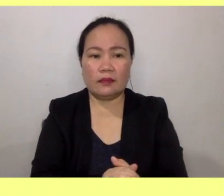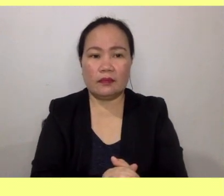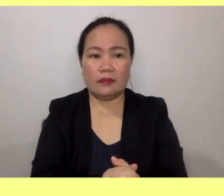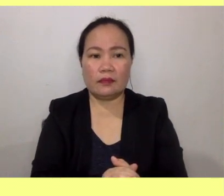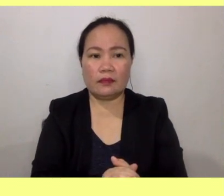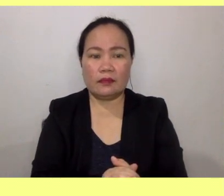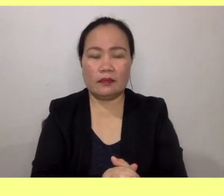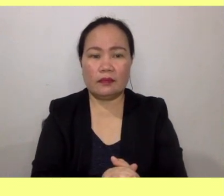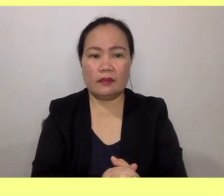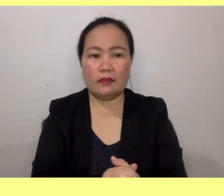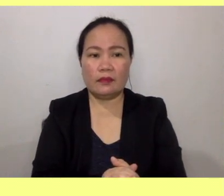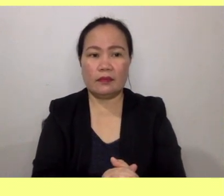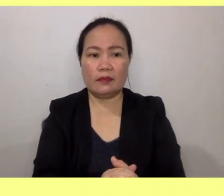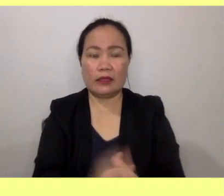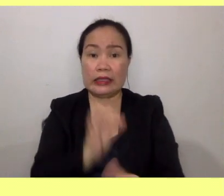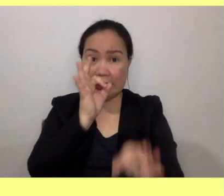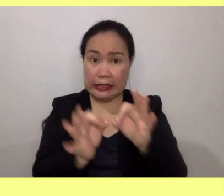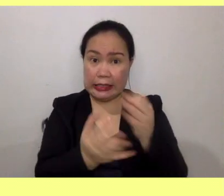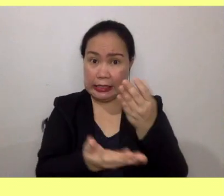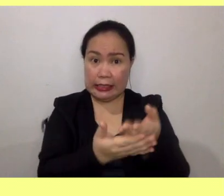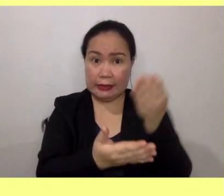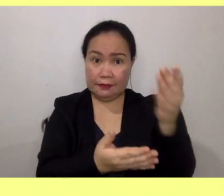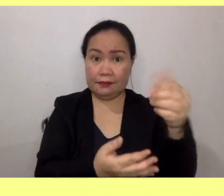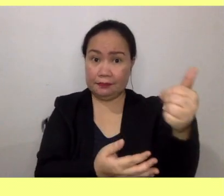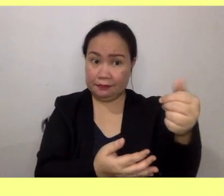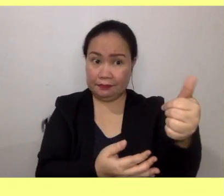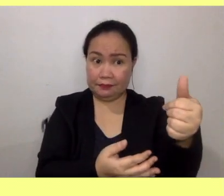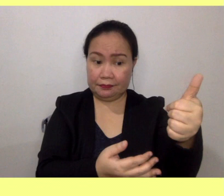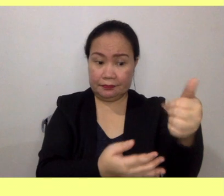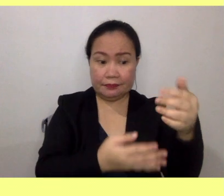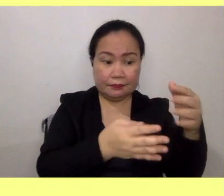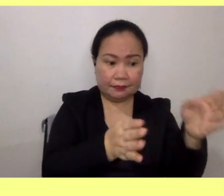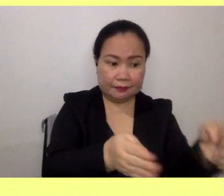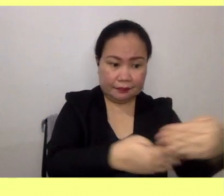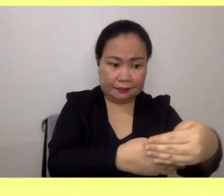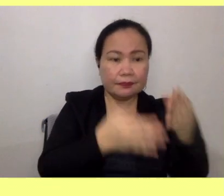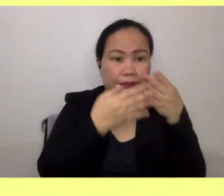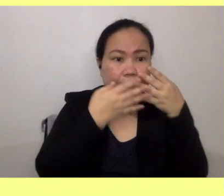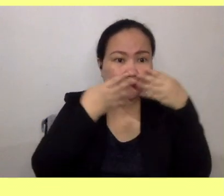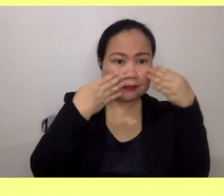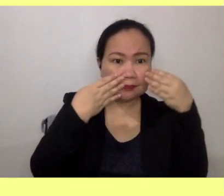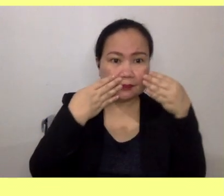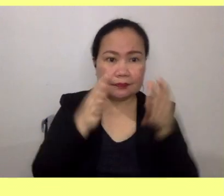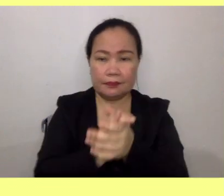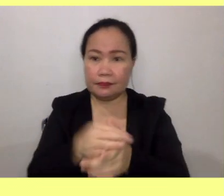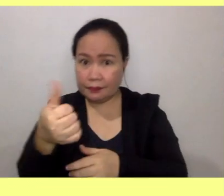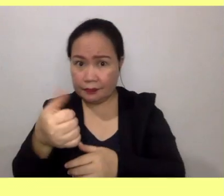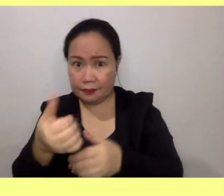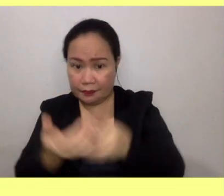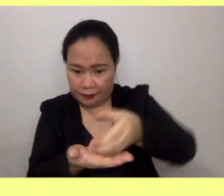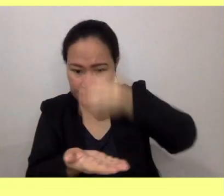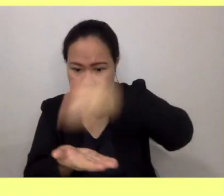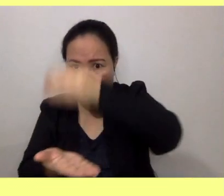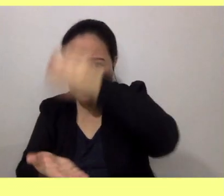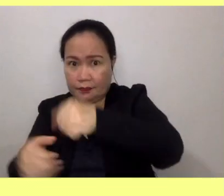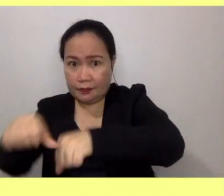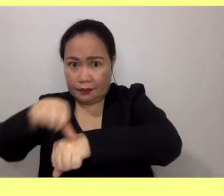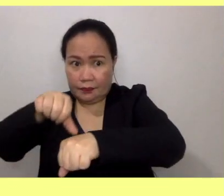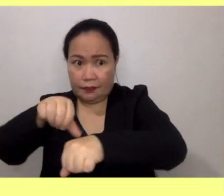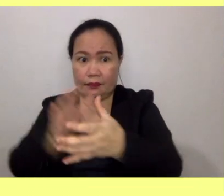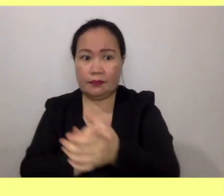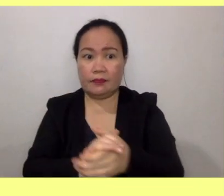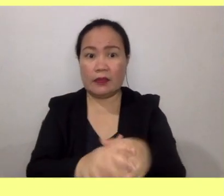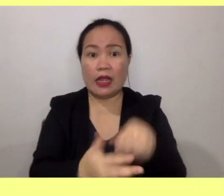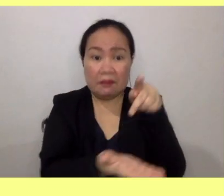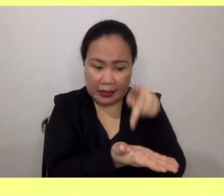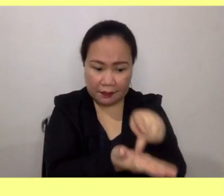ang tanong is, so ibig sabihin, kung bibili sila ng 10 pieces ng face mask at 10 pieces